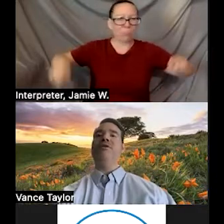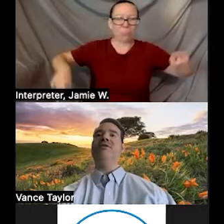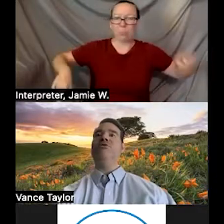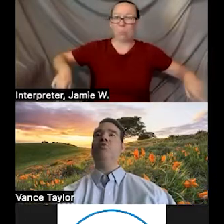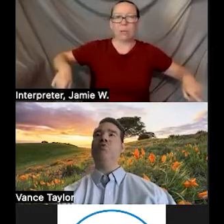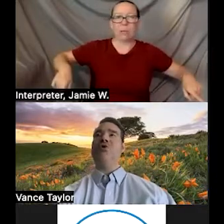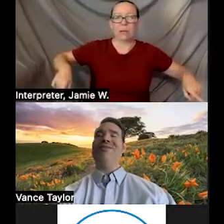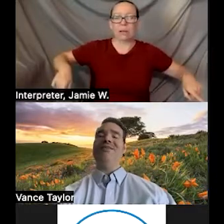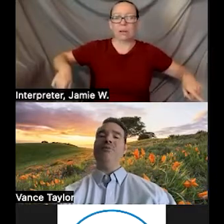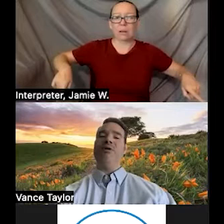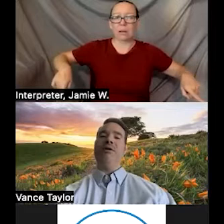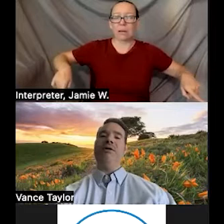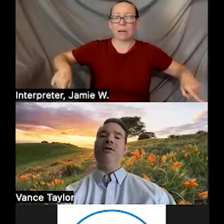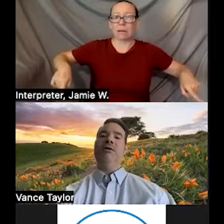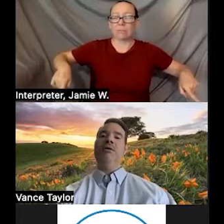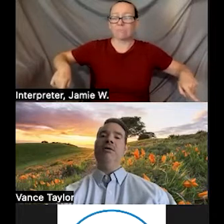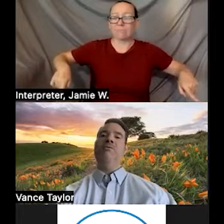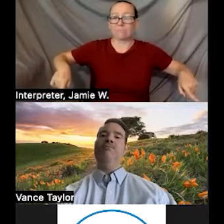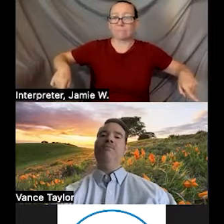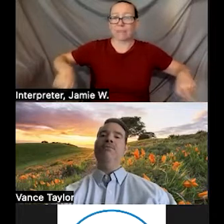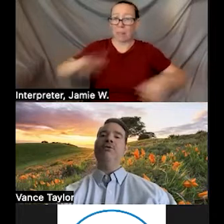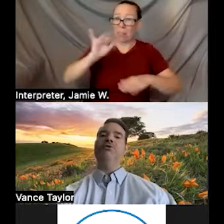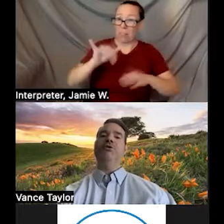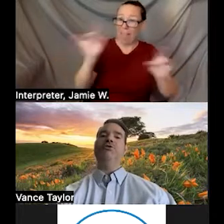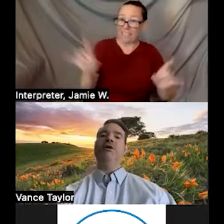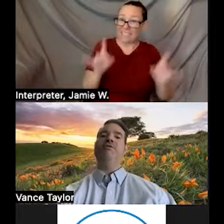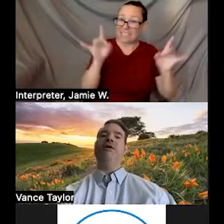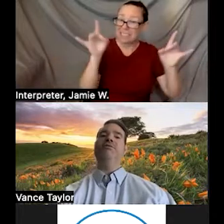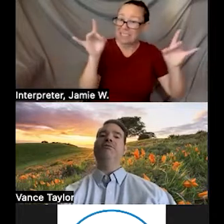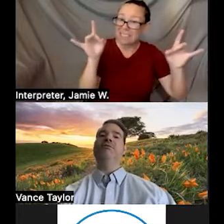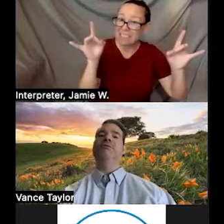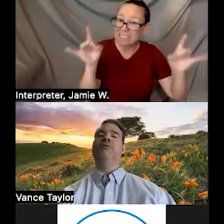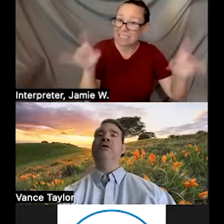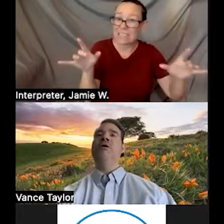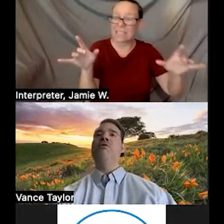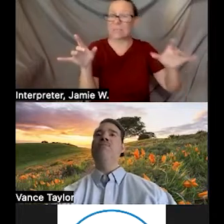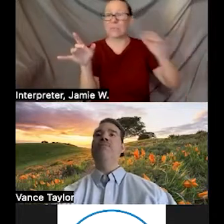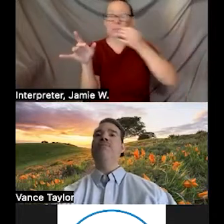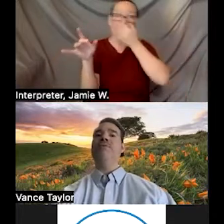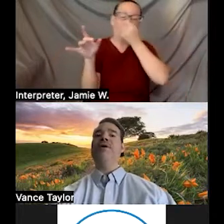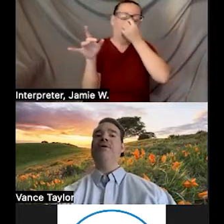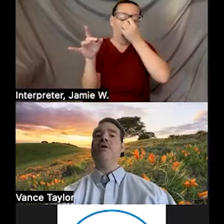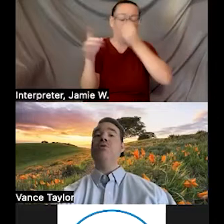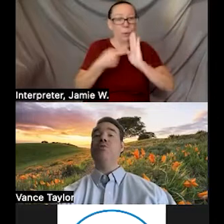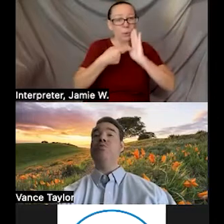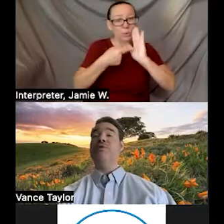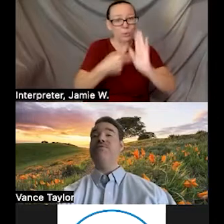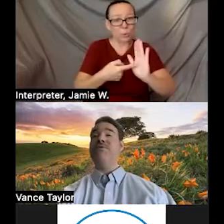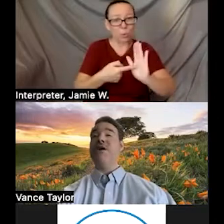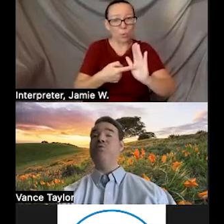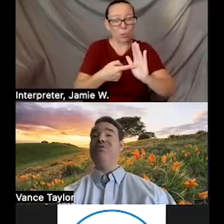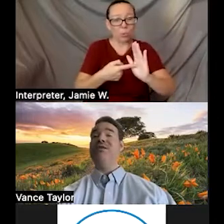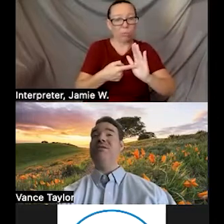with that disaster weren't limited to large-scale events. In fact, what